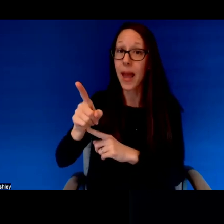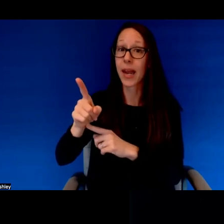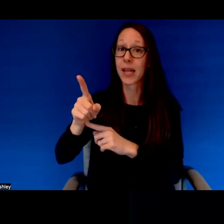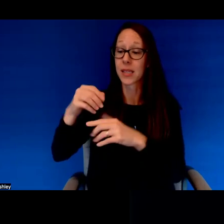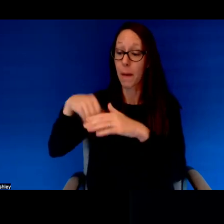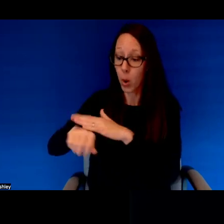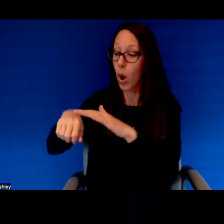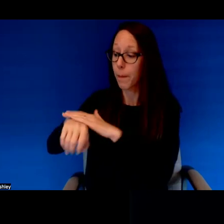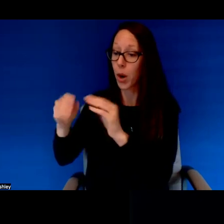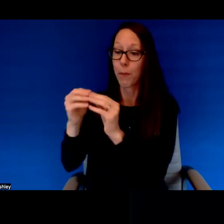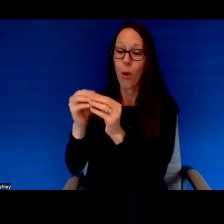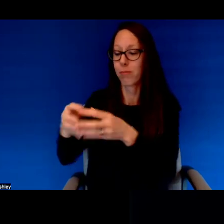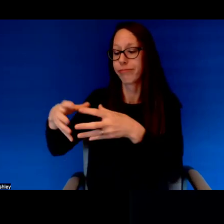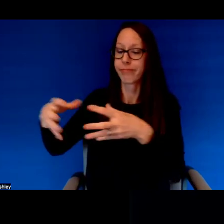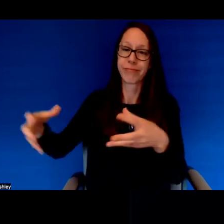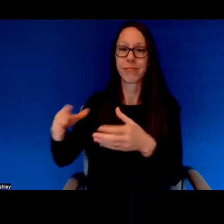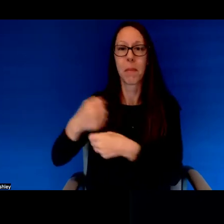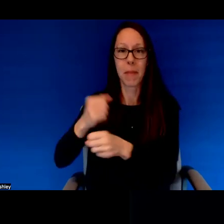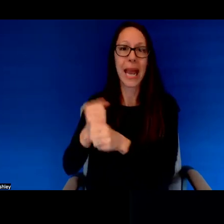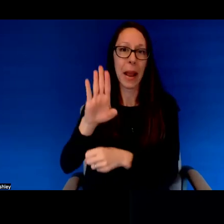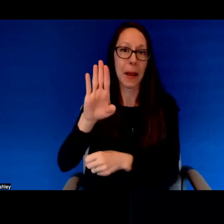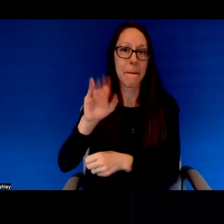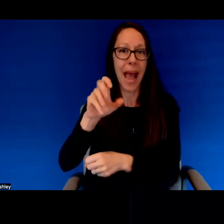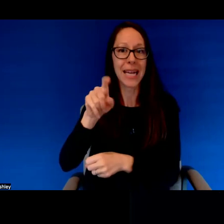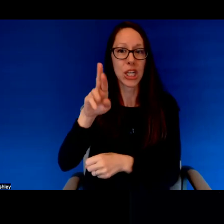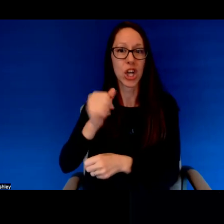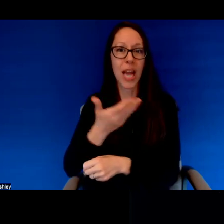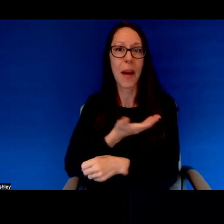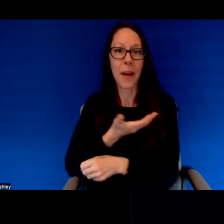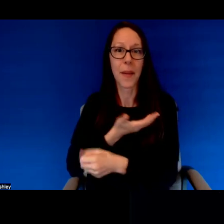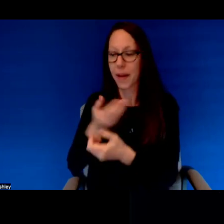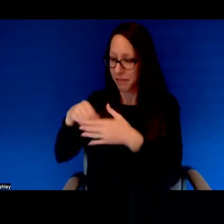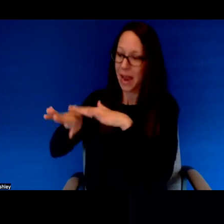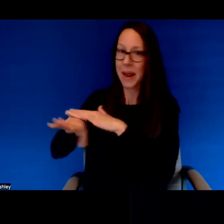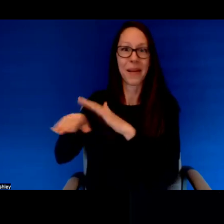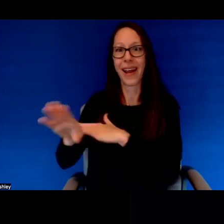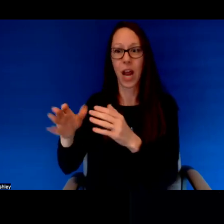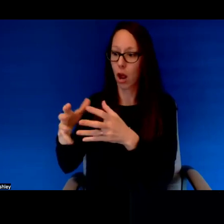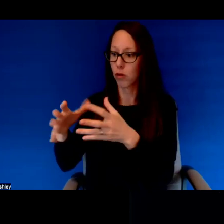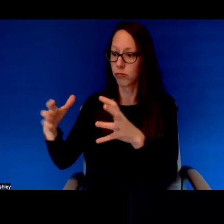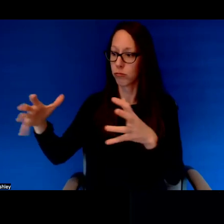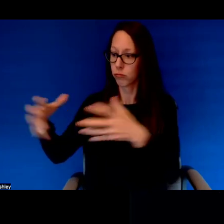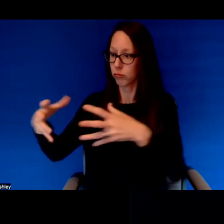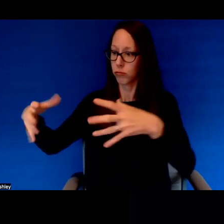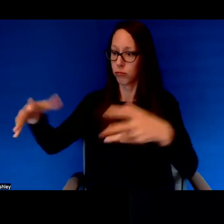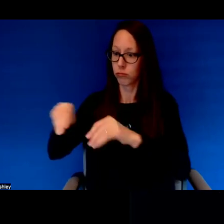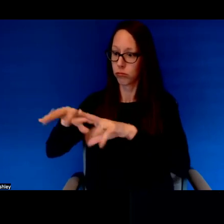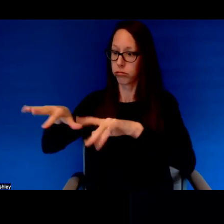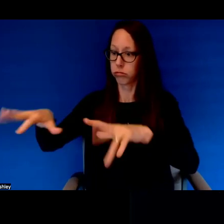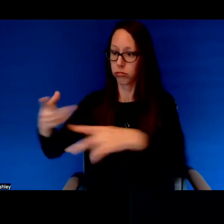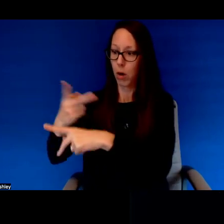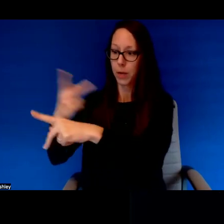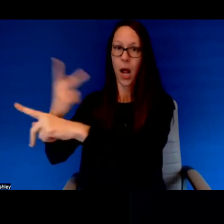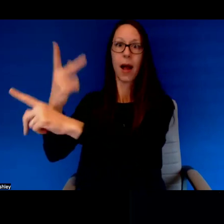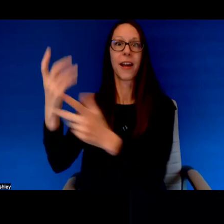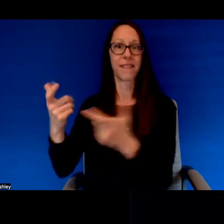having a baby, not, having a bacterial baby. And so they would evolve so fast. It would be it was wild. Truly wild.